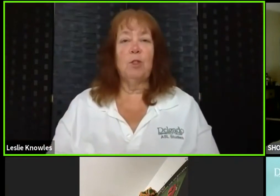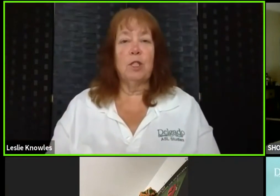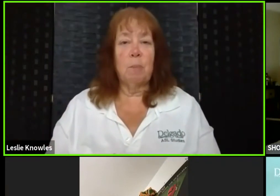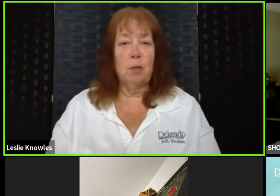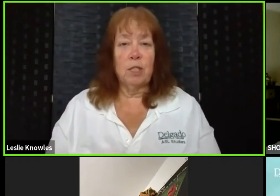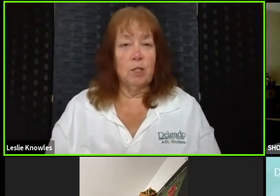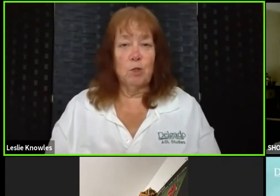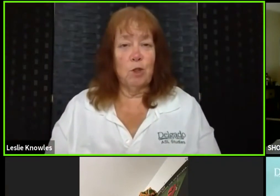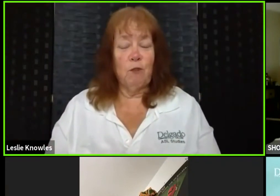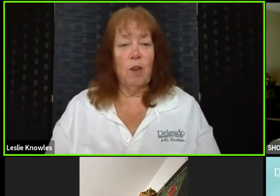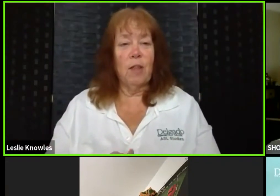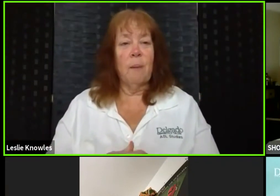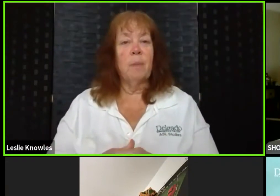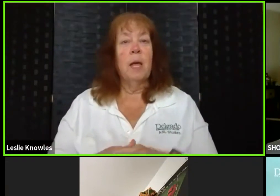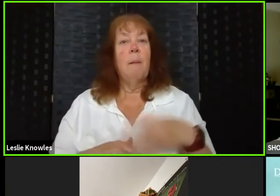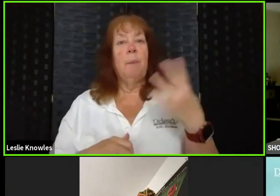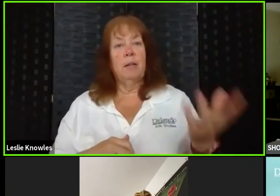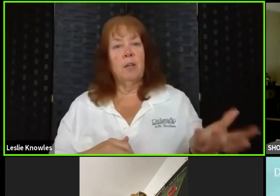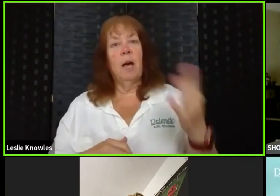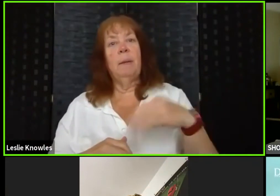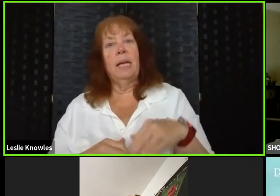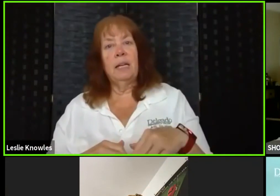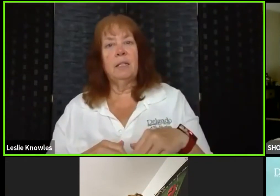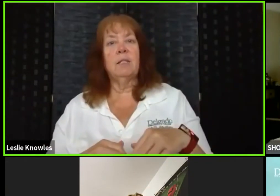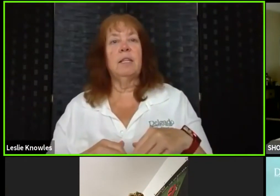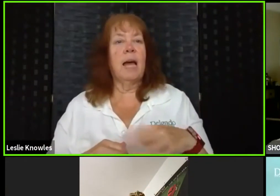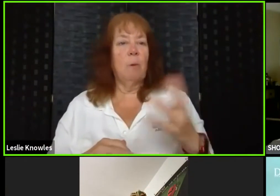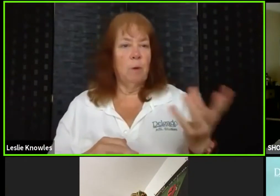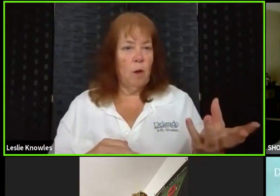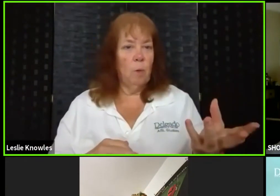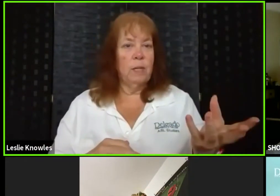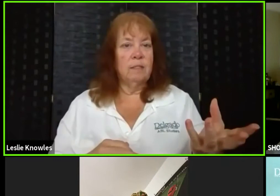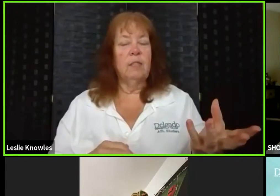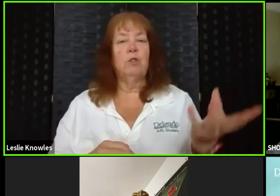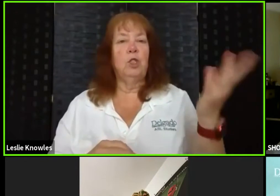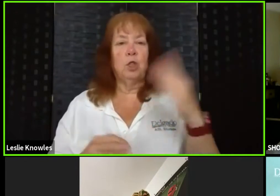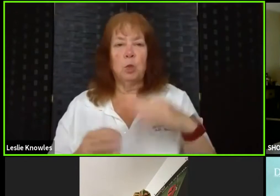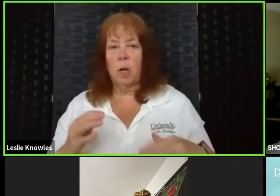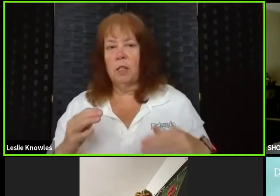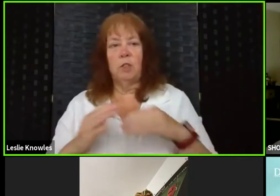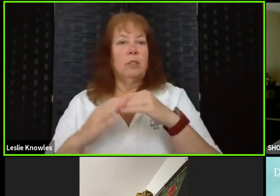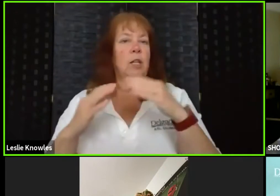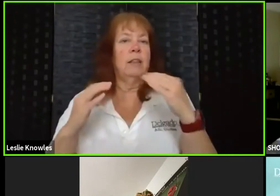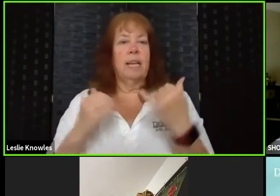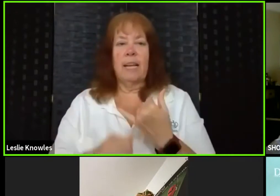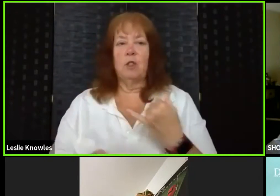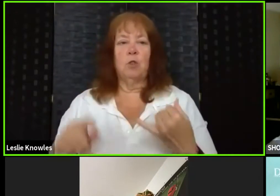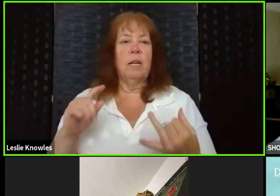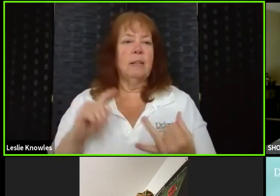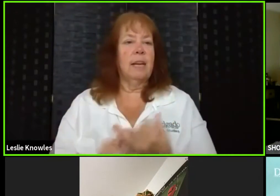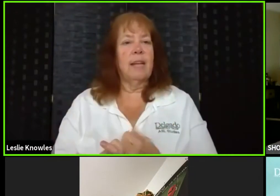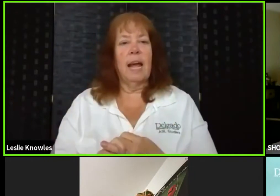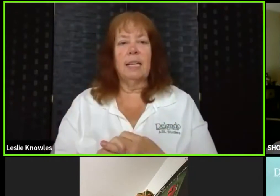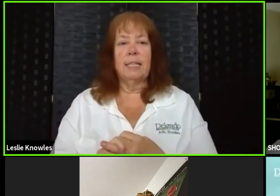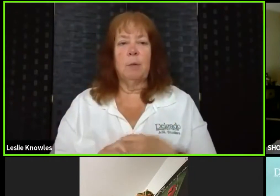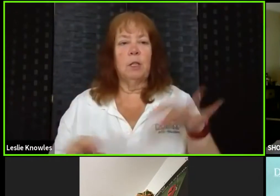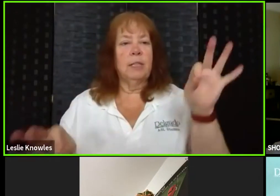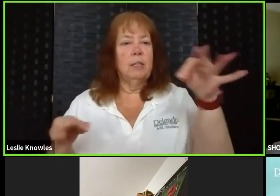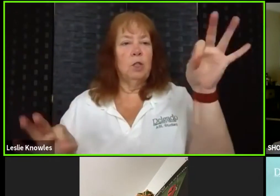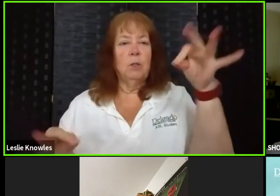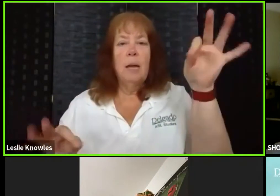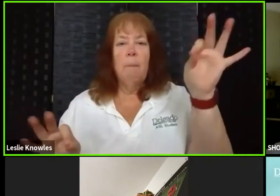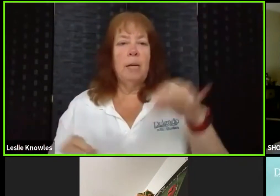some of those districts don't follow that. But coming into that with already skills, and you just want to get that degree, get that